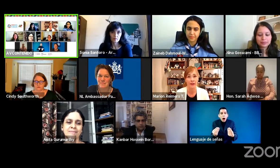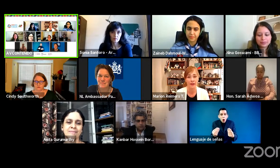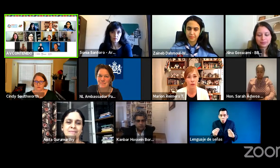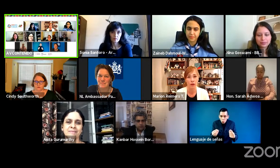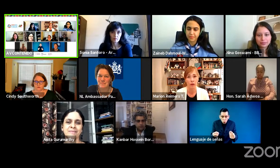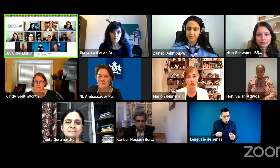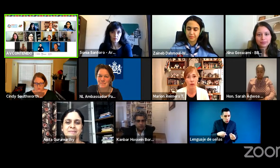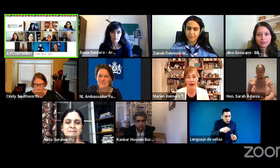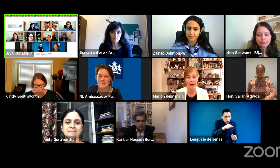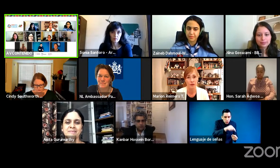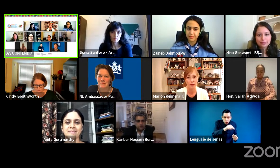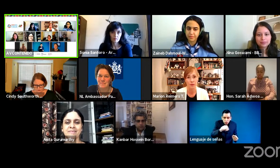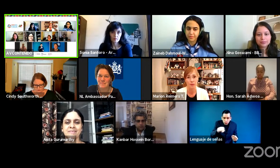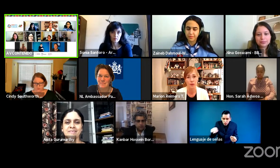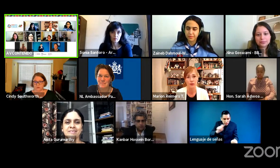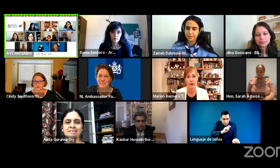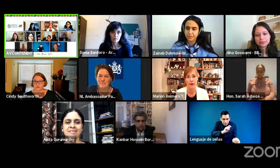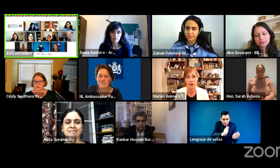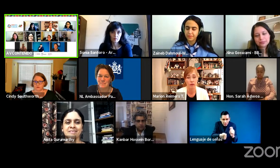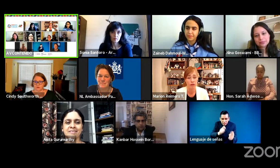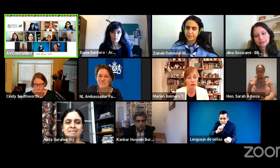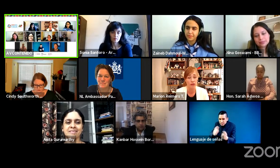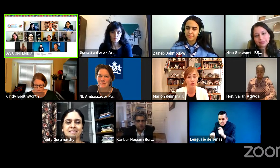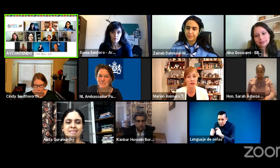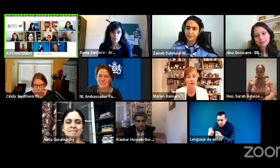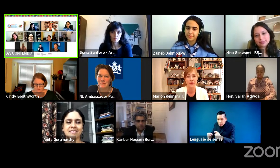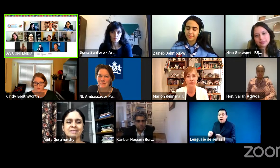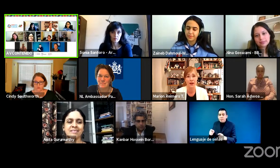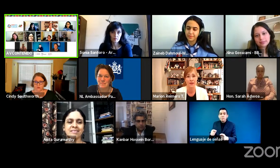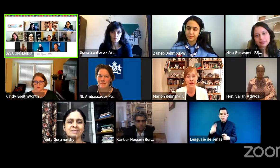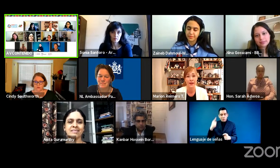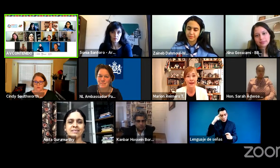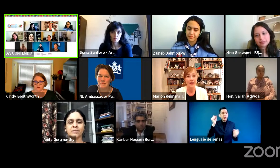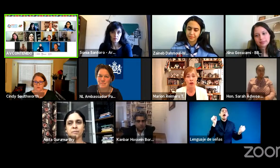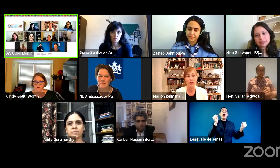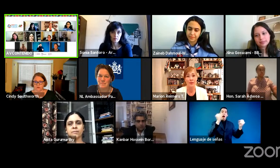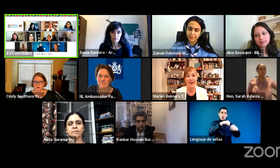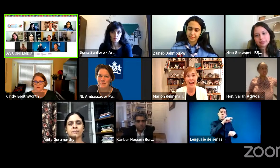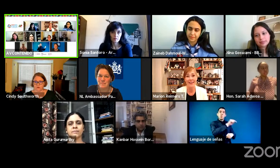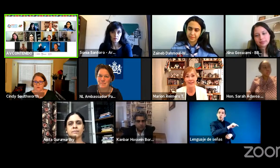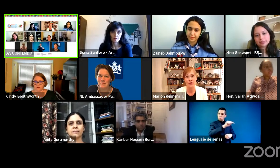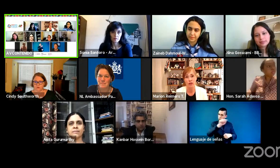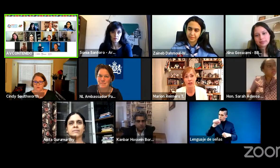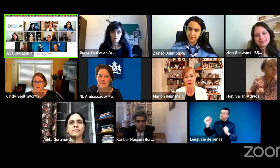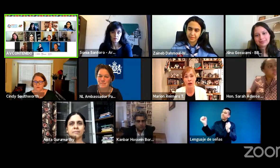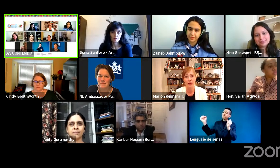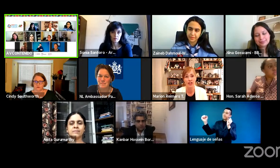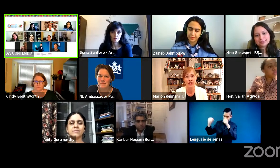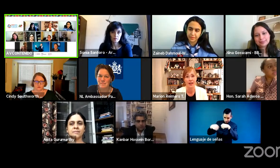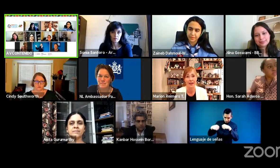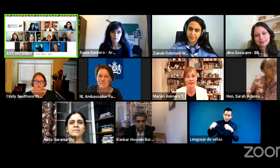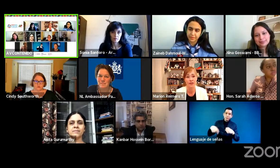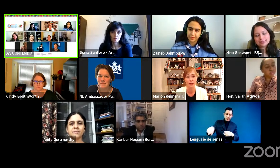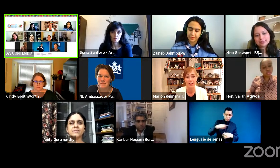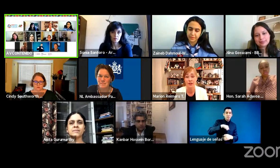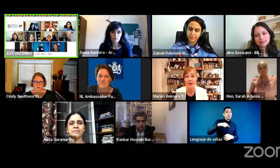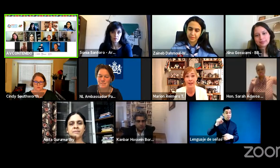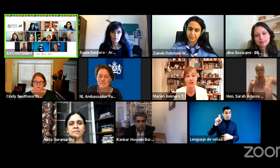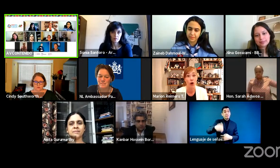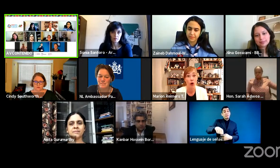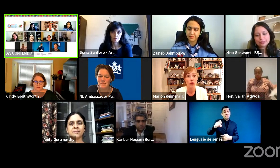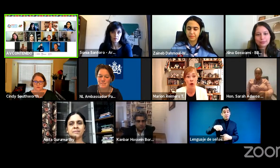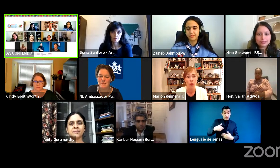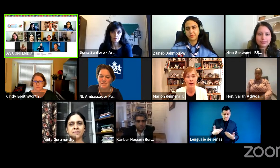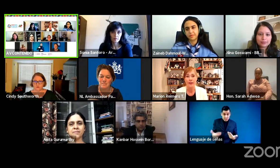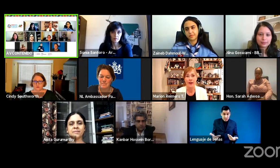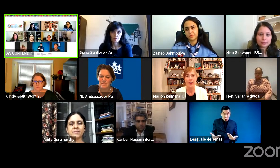And I think that we also have to put or to address the fact that sometimes access to technology and access to the internet